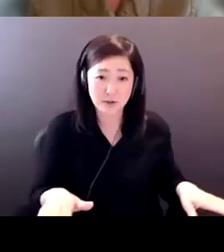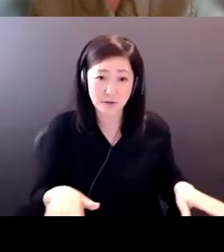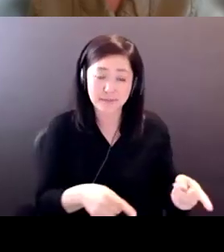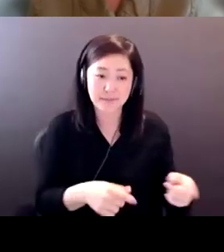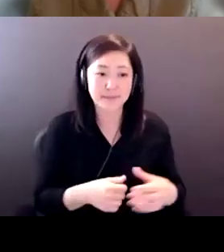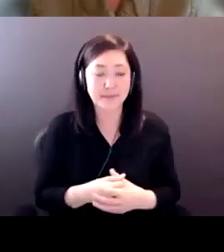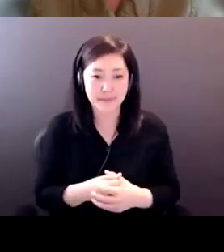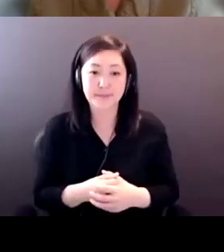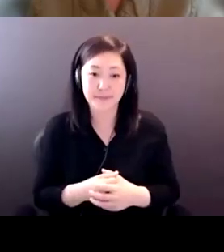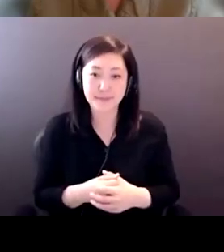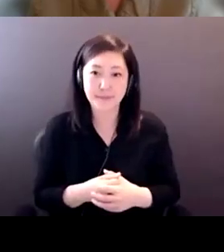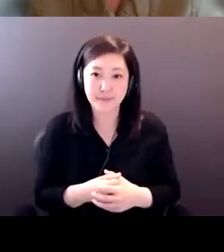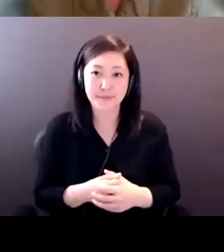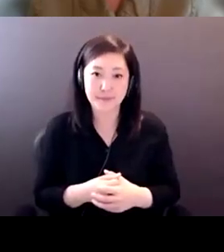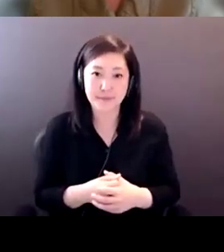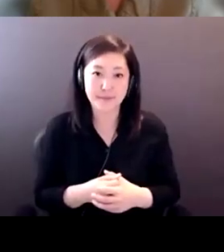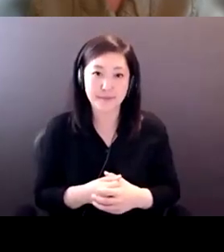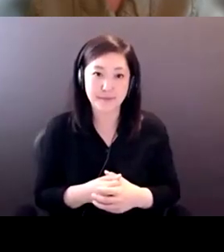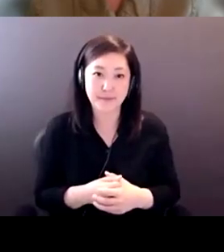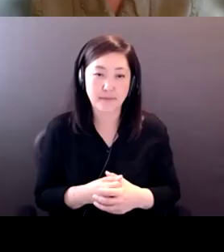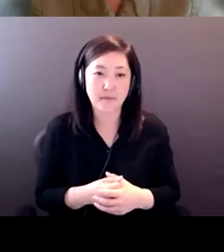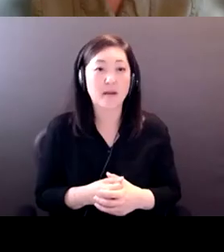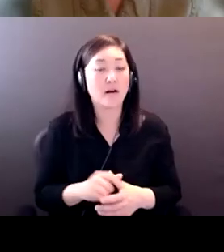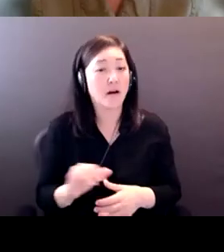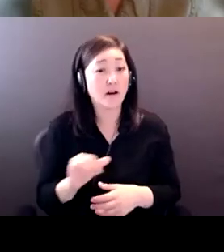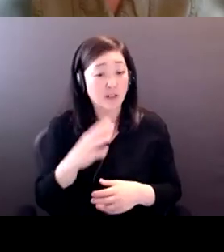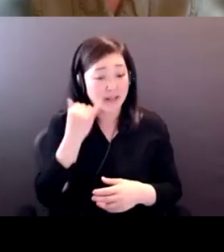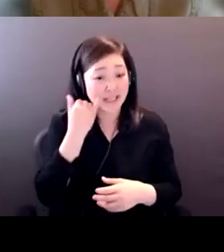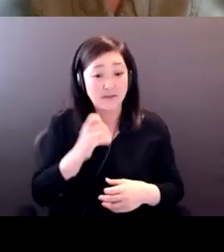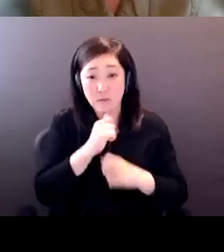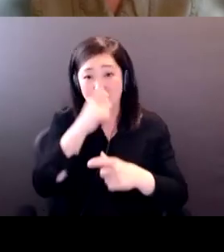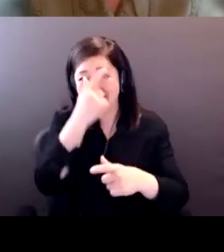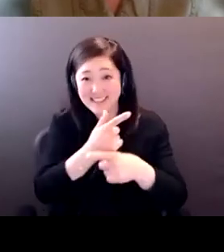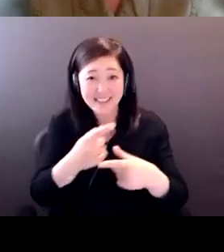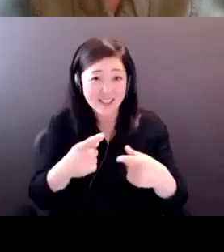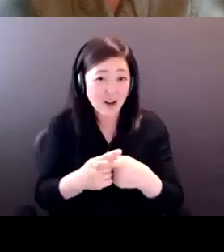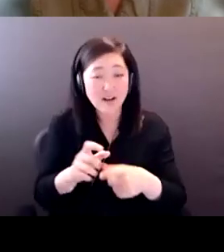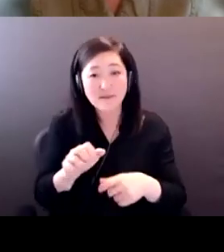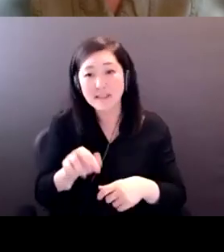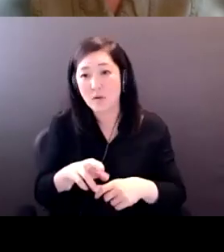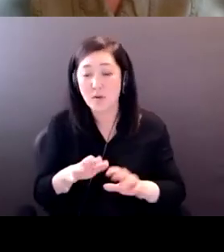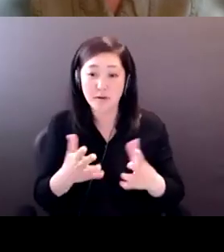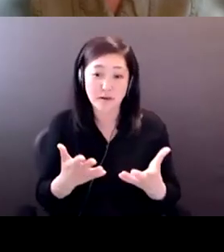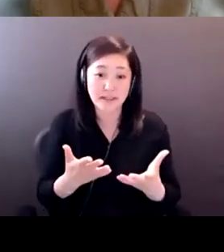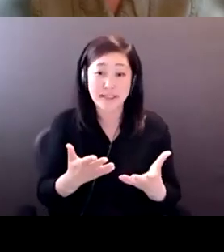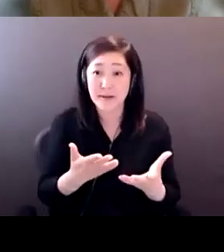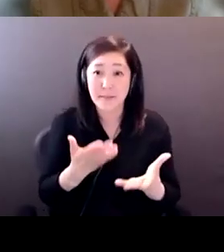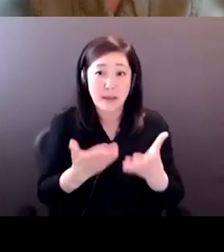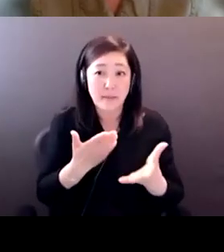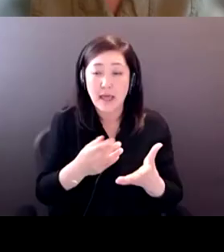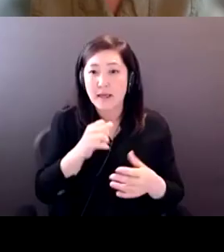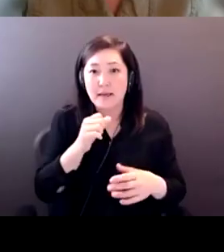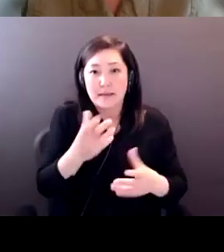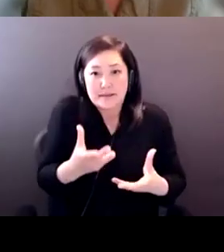sibling conflicts or warring families, the challenge is that concerns about coercive control may be real, but they can also